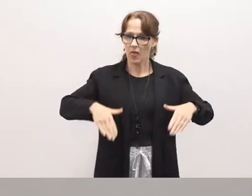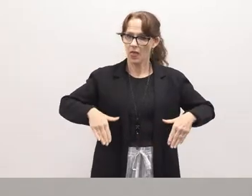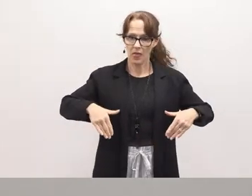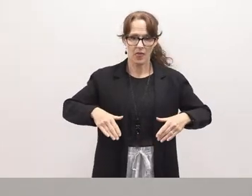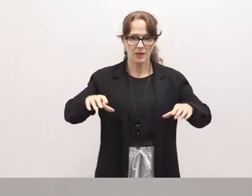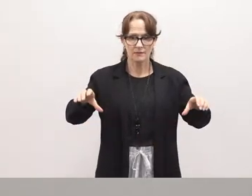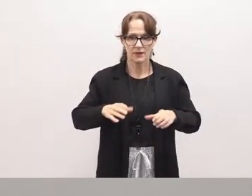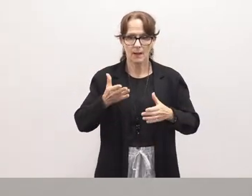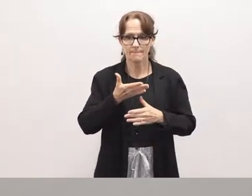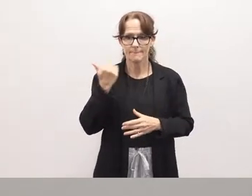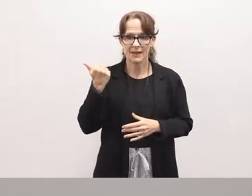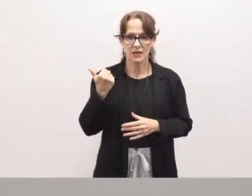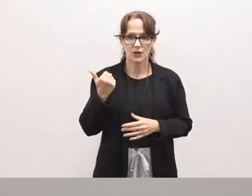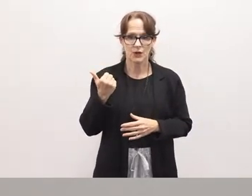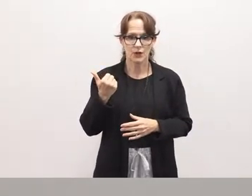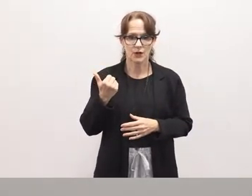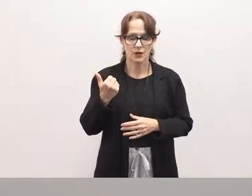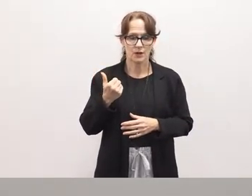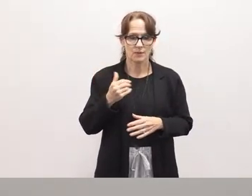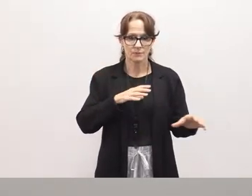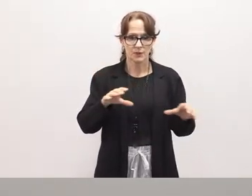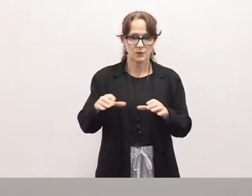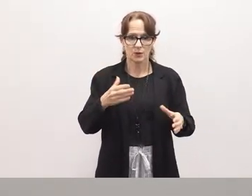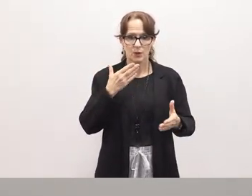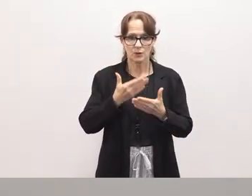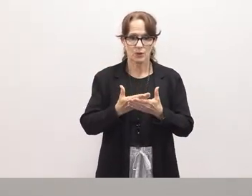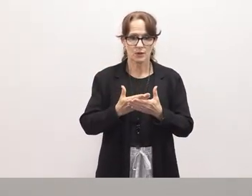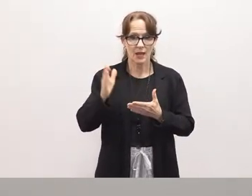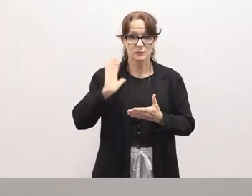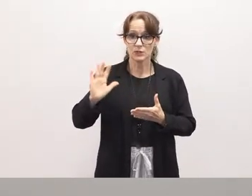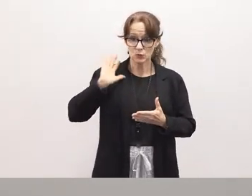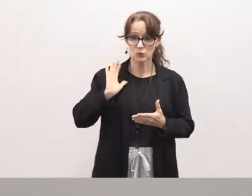I don't think we're doing as good as we used to do.